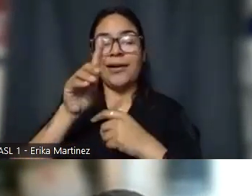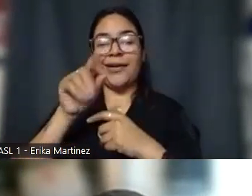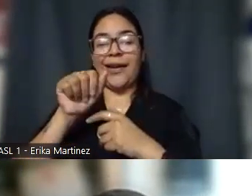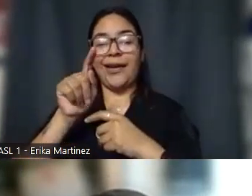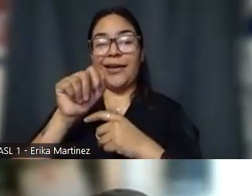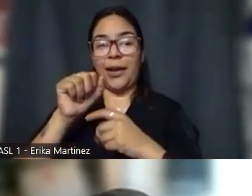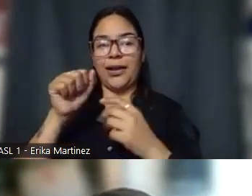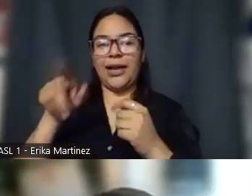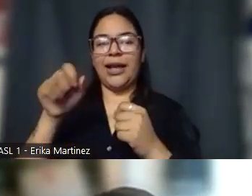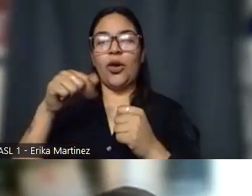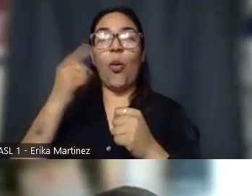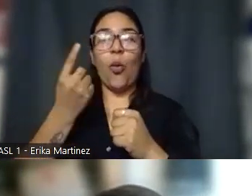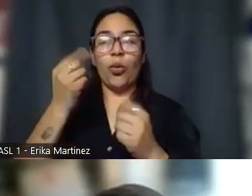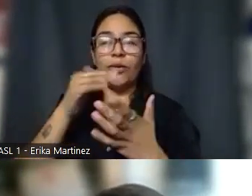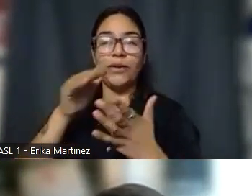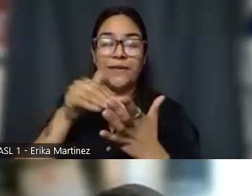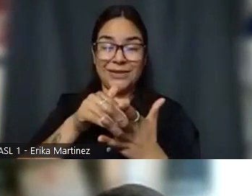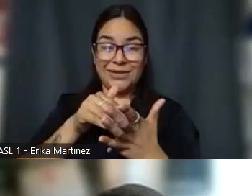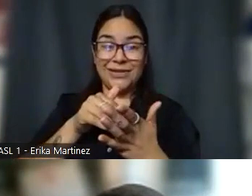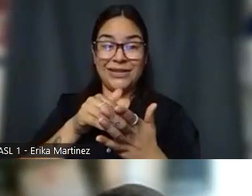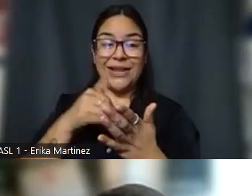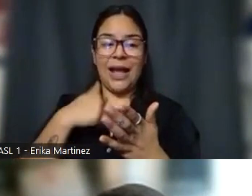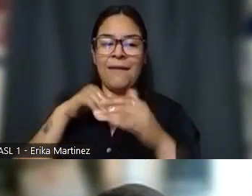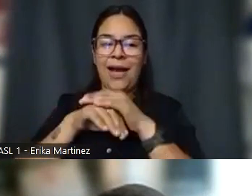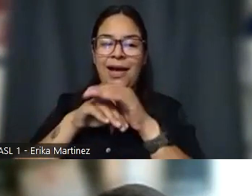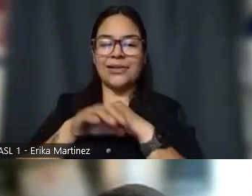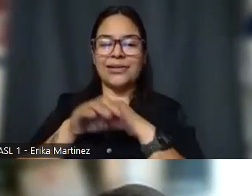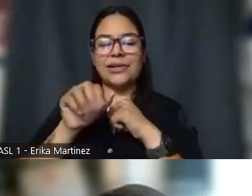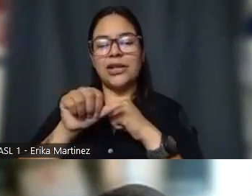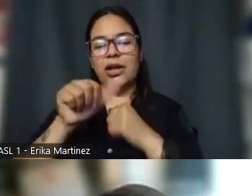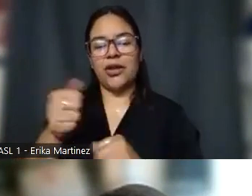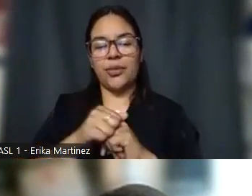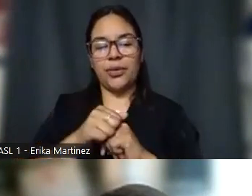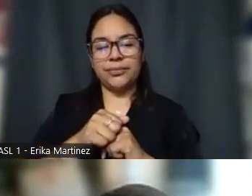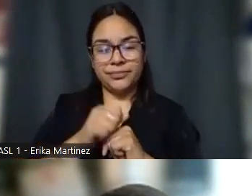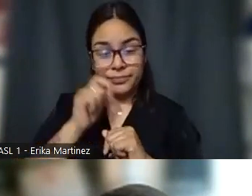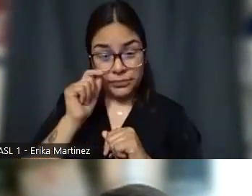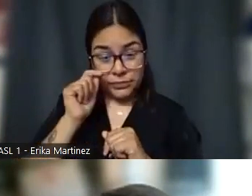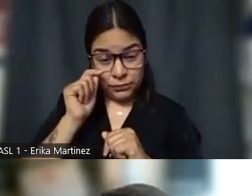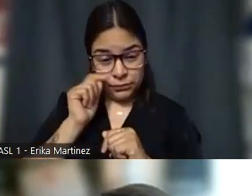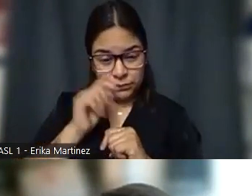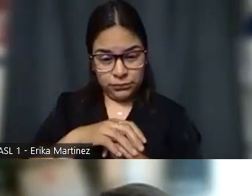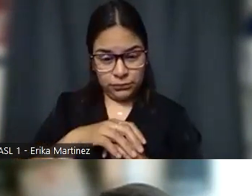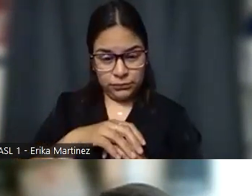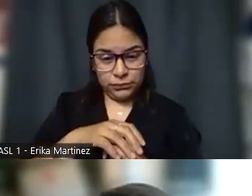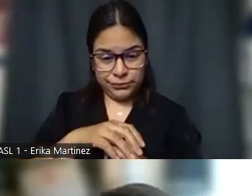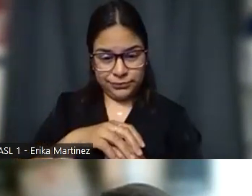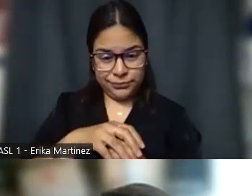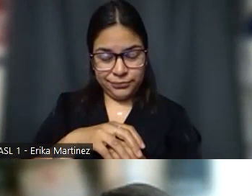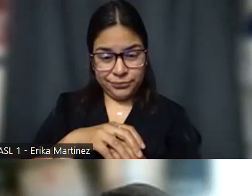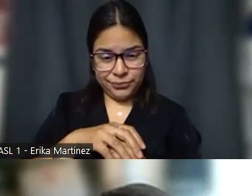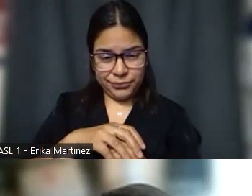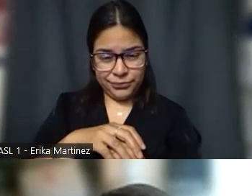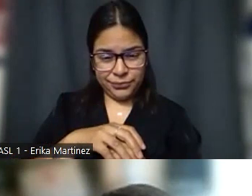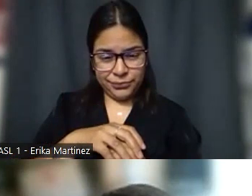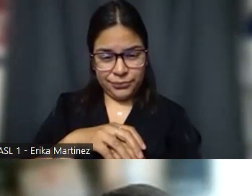have access to a database. The ombudsman role, and Blanca, feel free to jump in with this as well, and the role of the patient